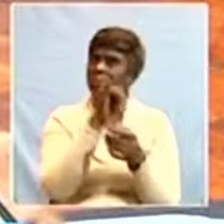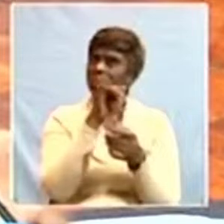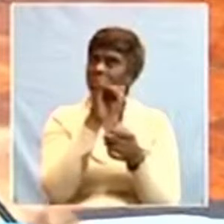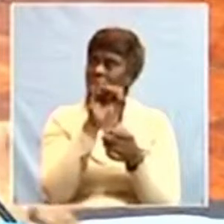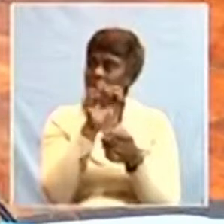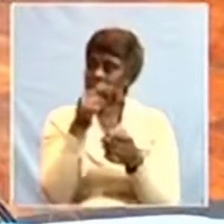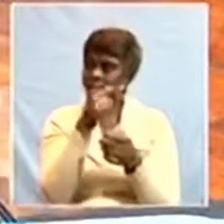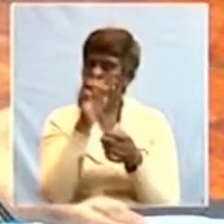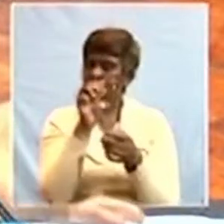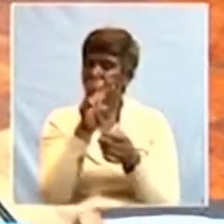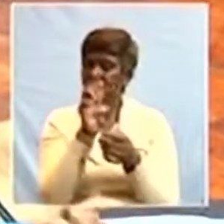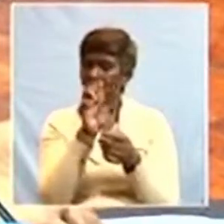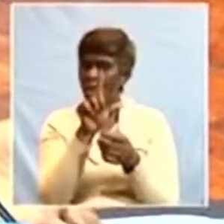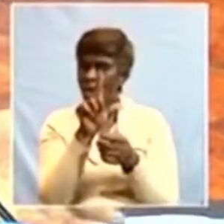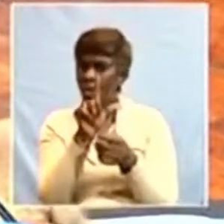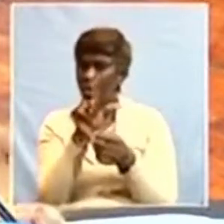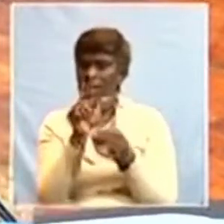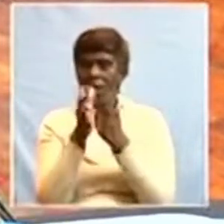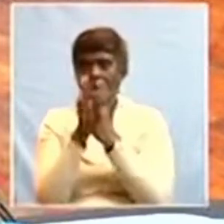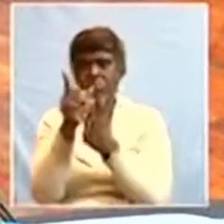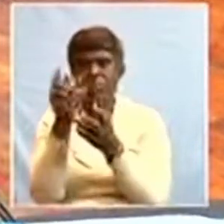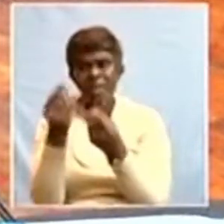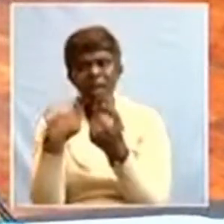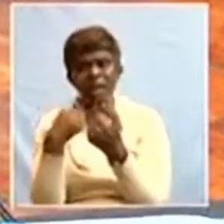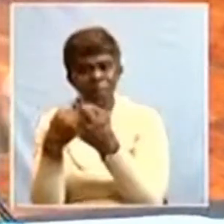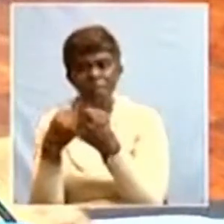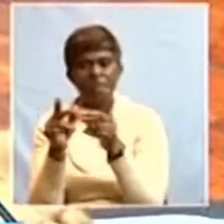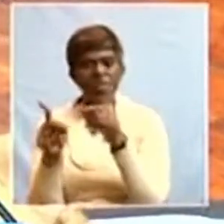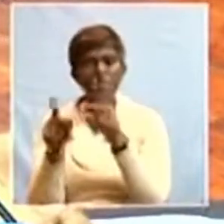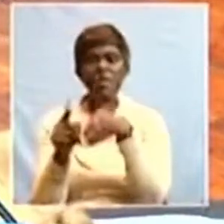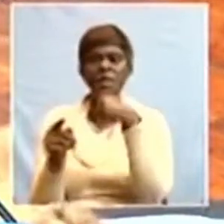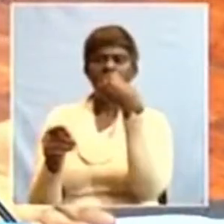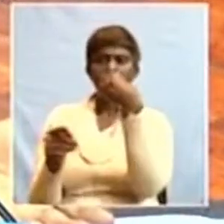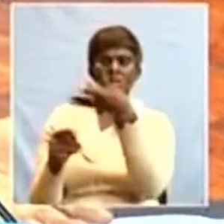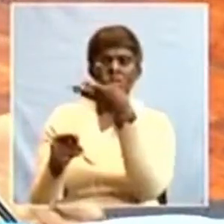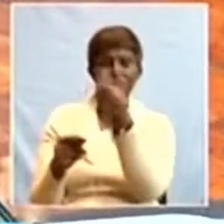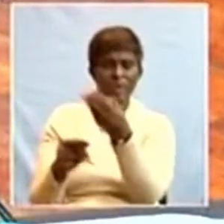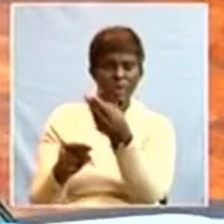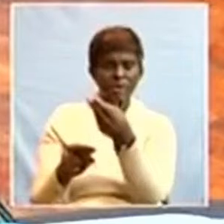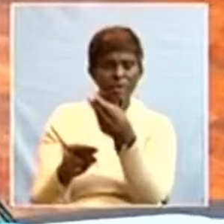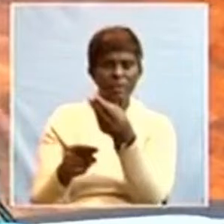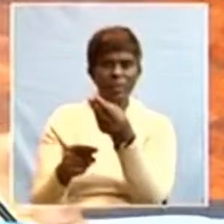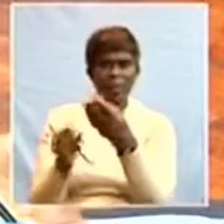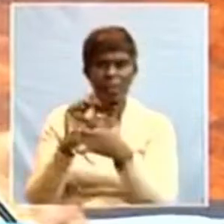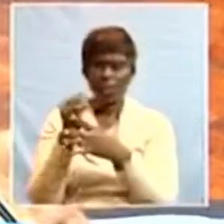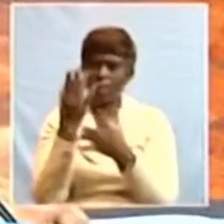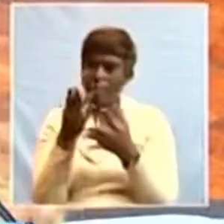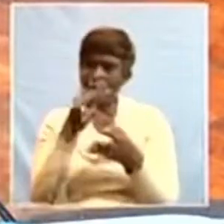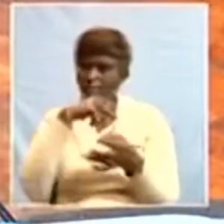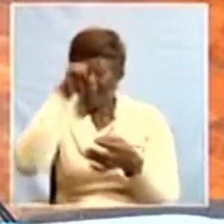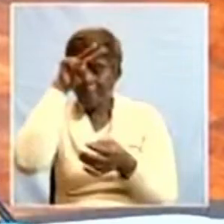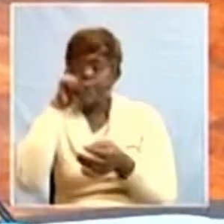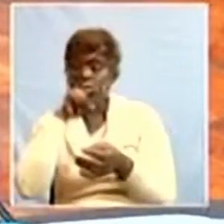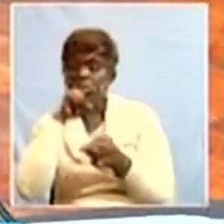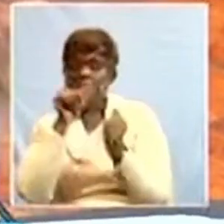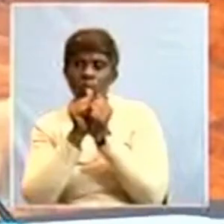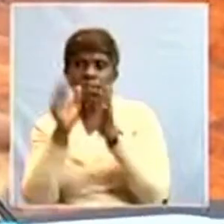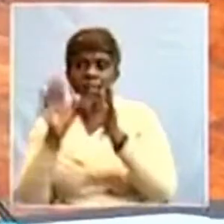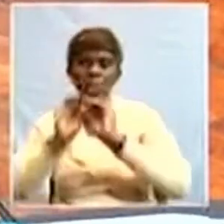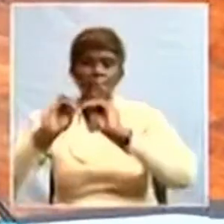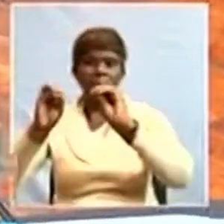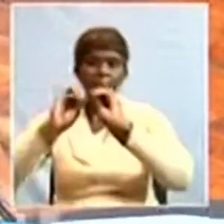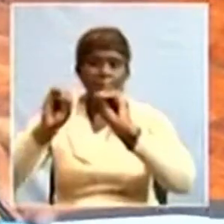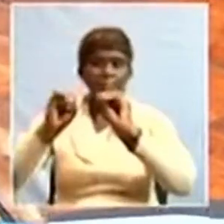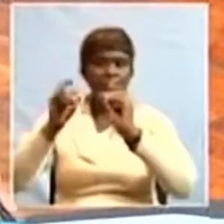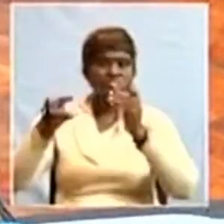When you ask them, they have nothing. Meaning people were given money or maybe goods without the